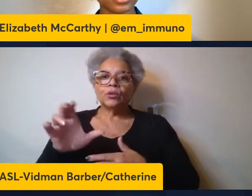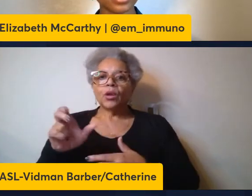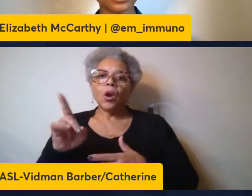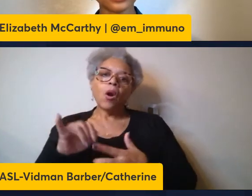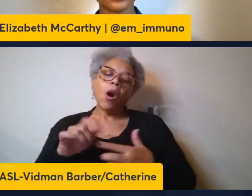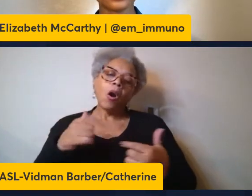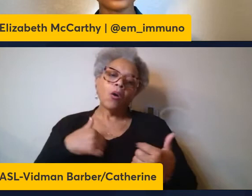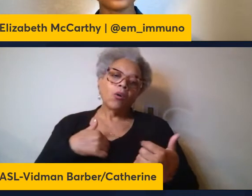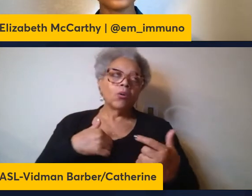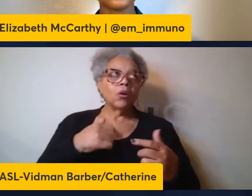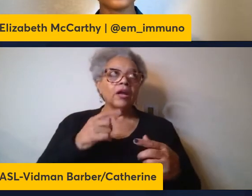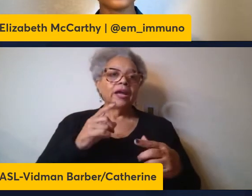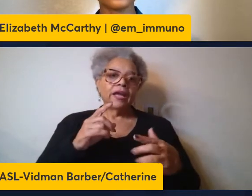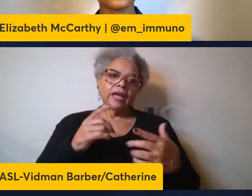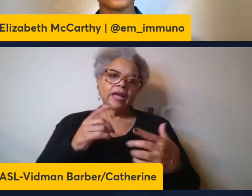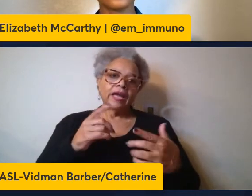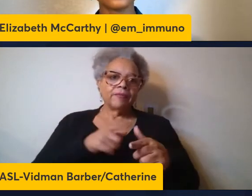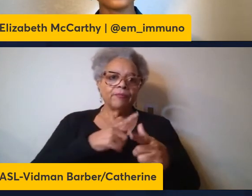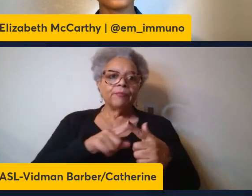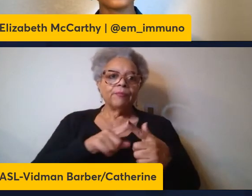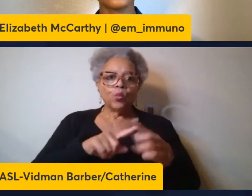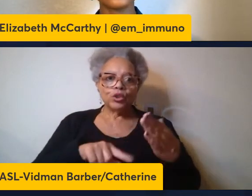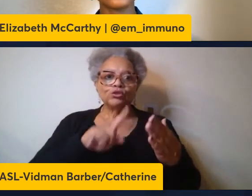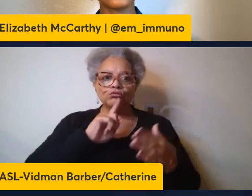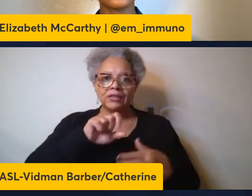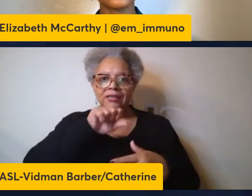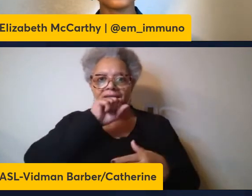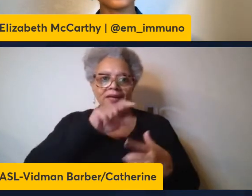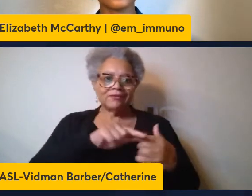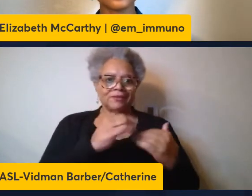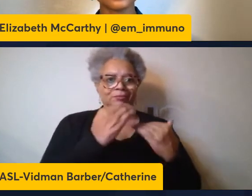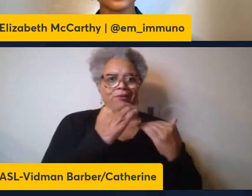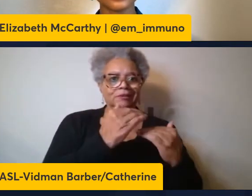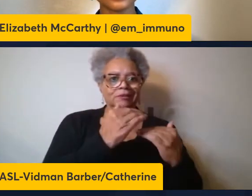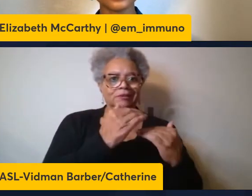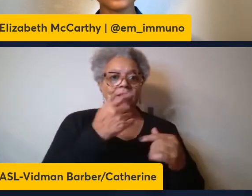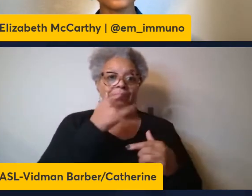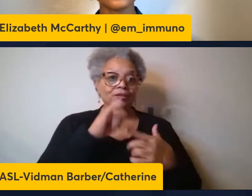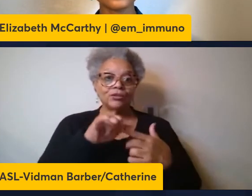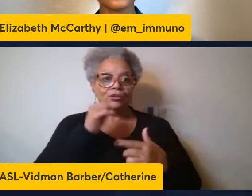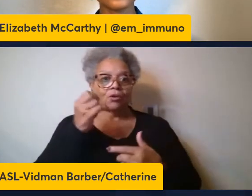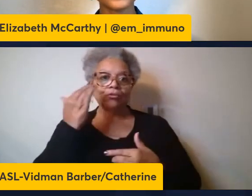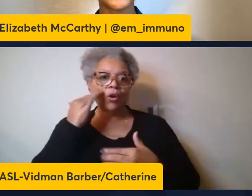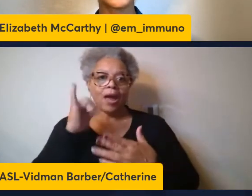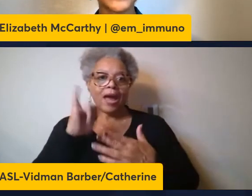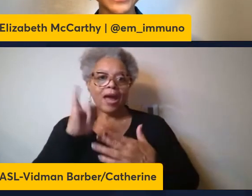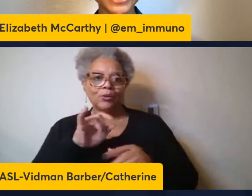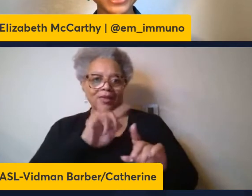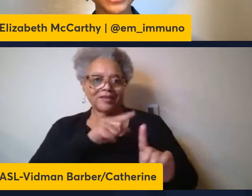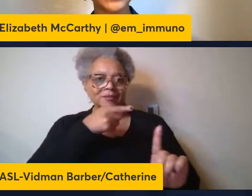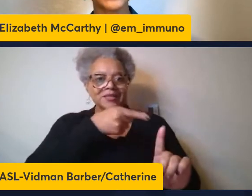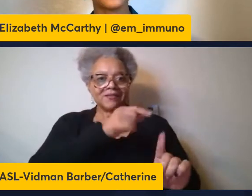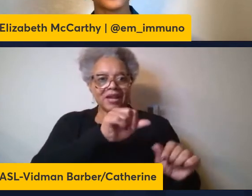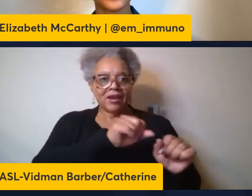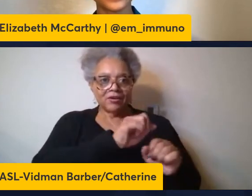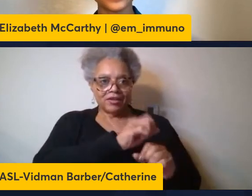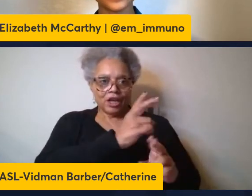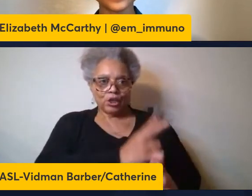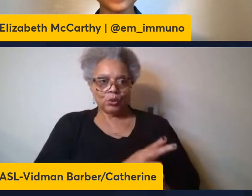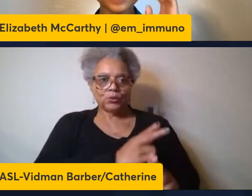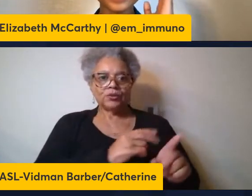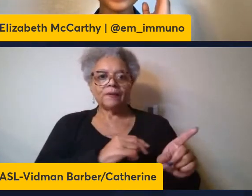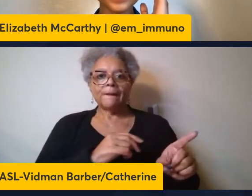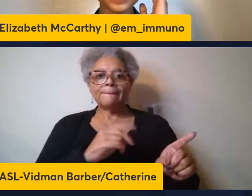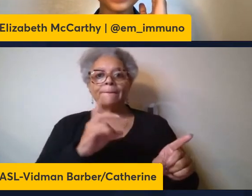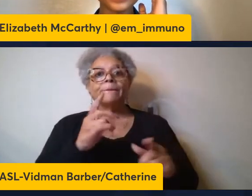then learn that what you really love is restricted to this language for some reason. I have no idea why. But yeah, I think,